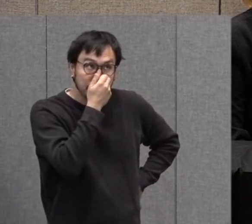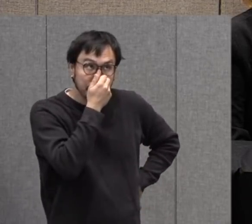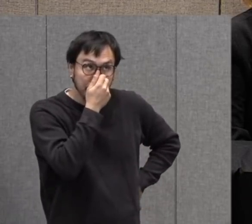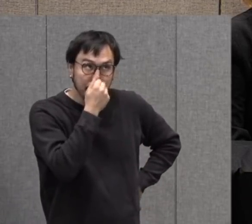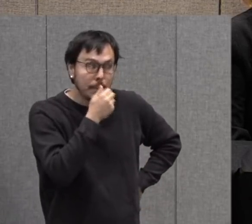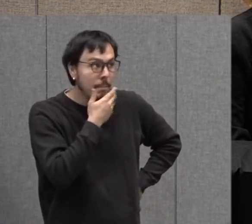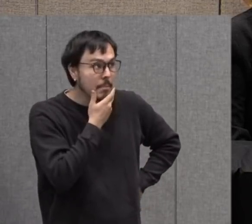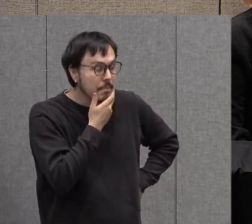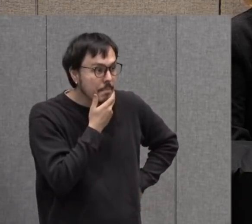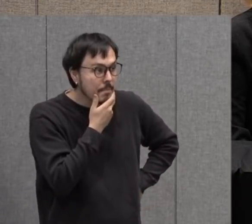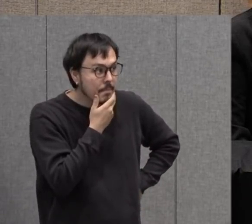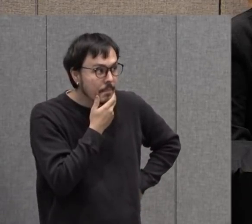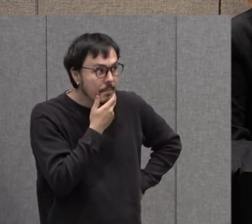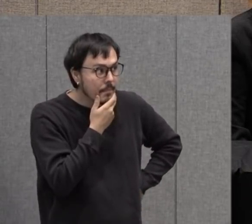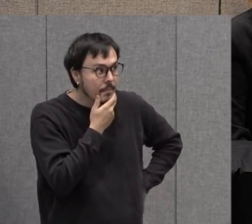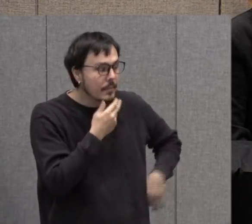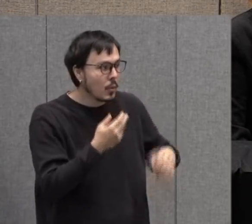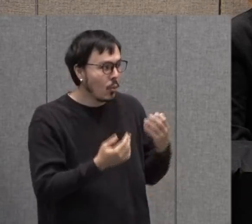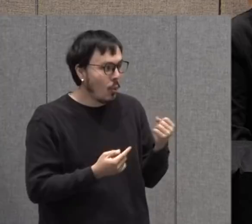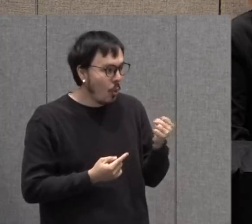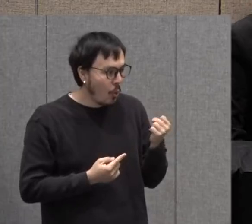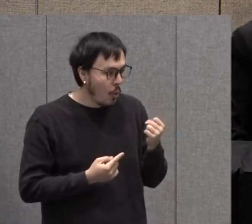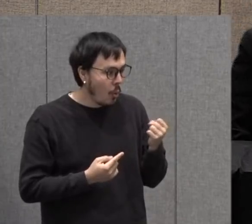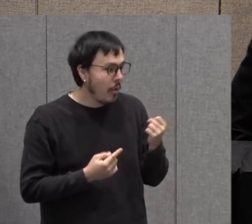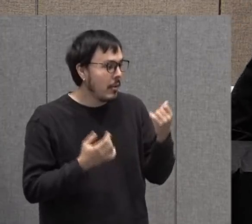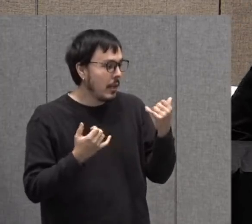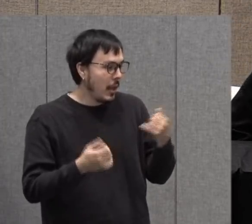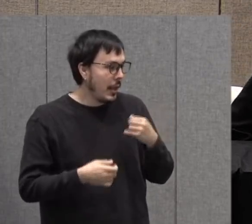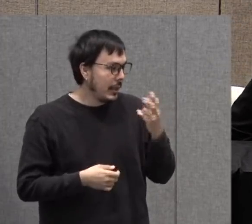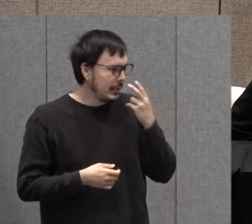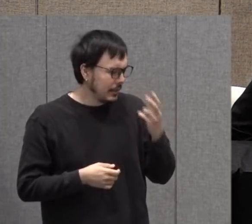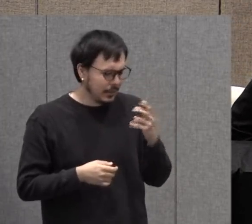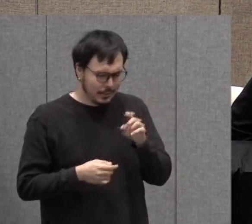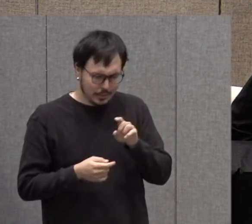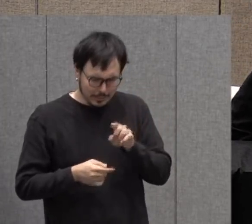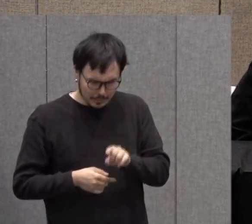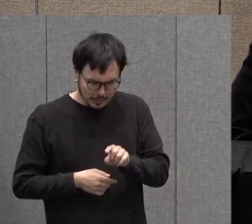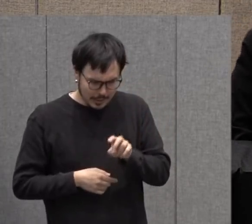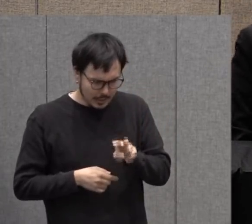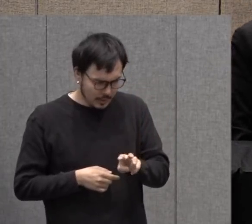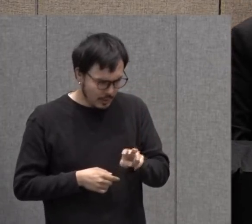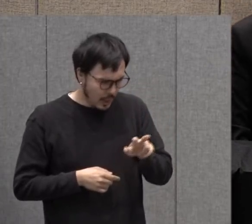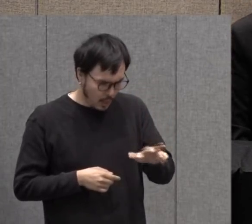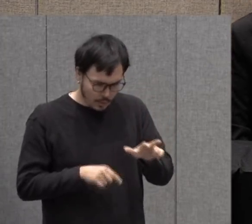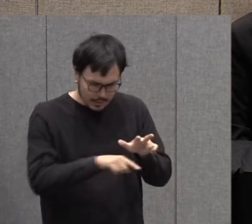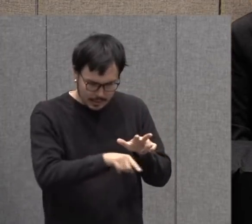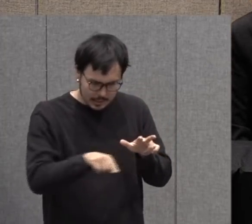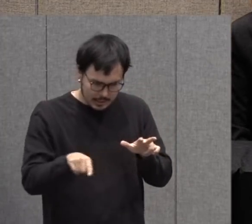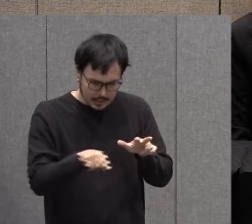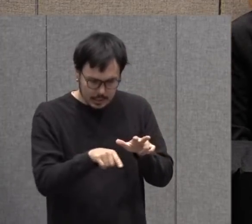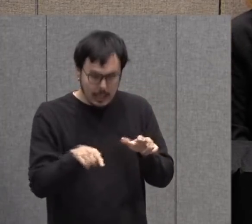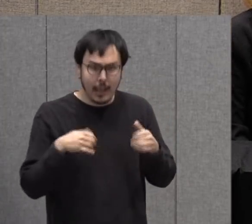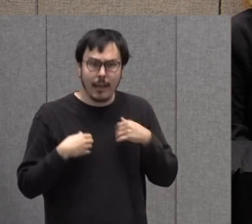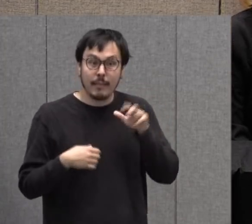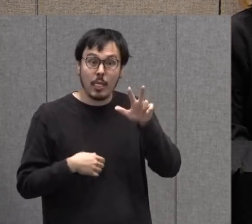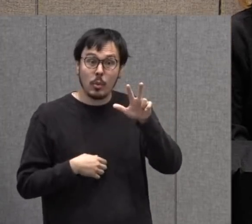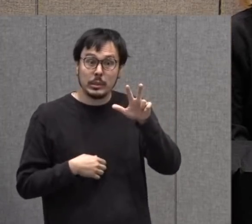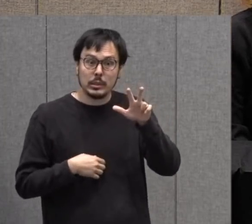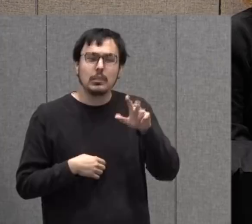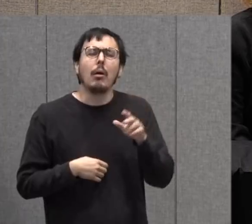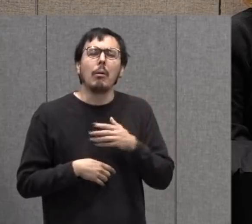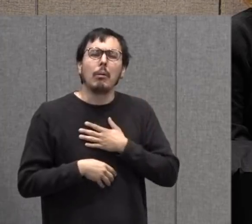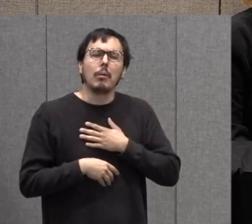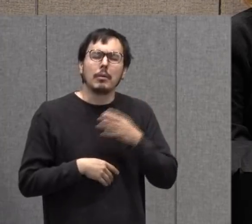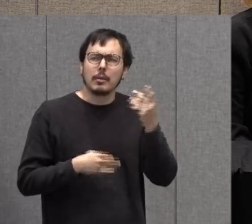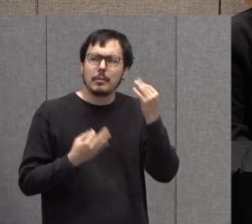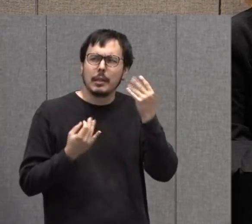so wait a minute. I see 1, 2, 3 beans out. Wait, let me